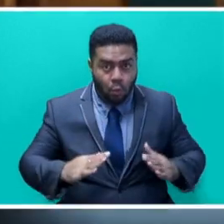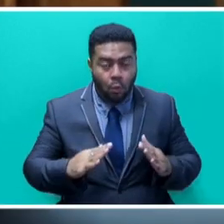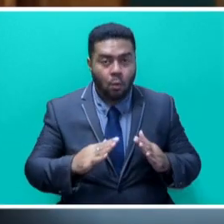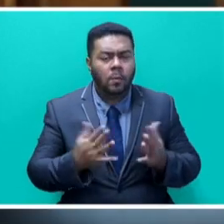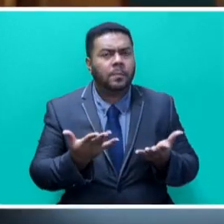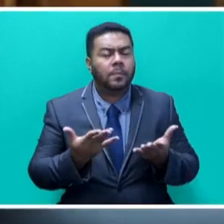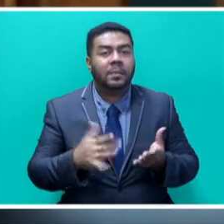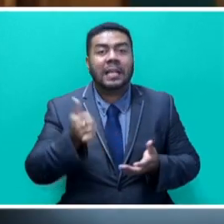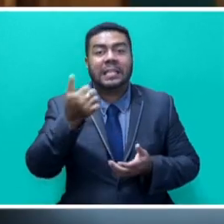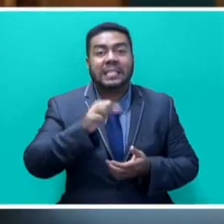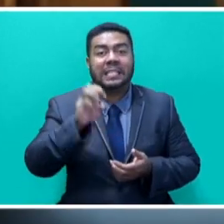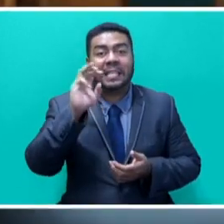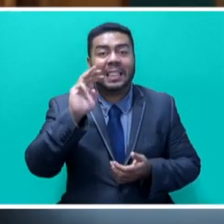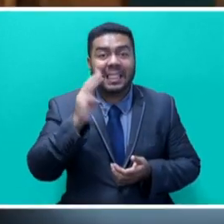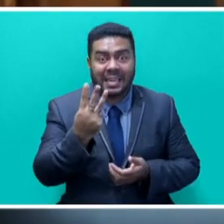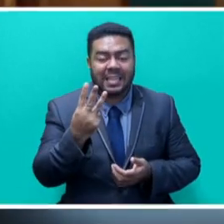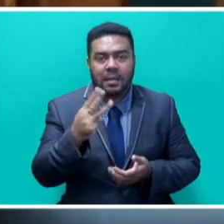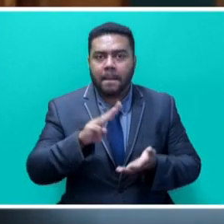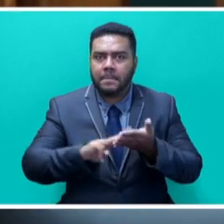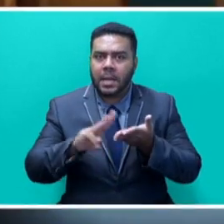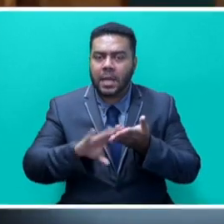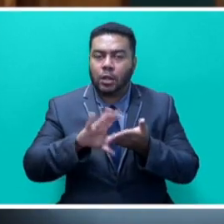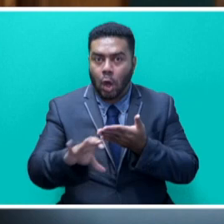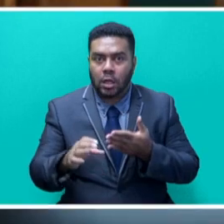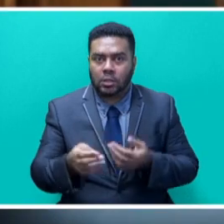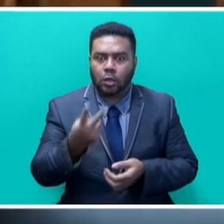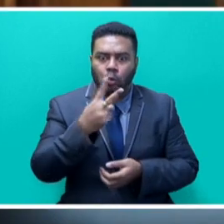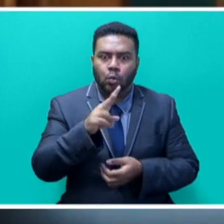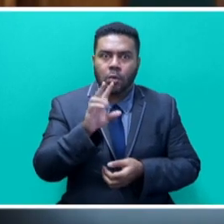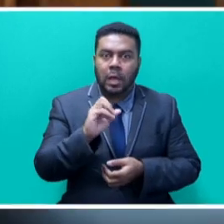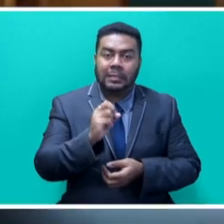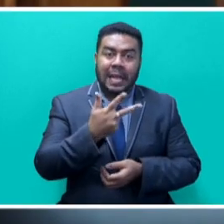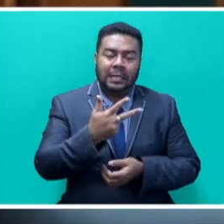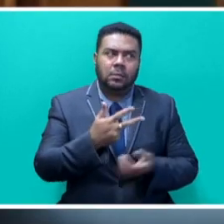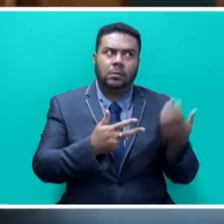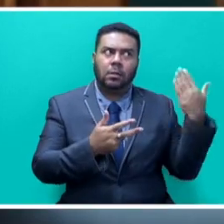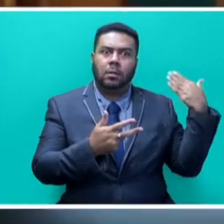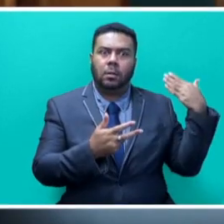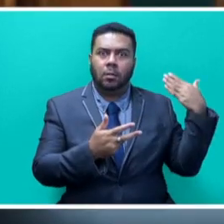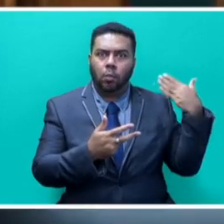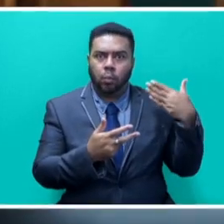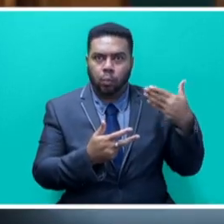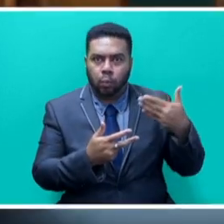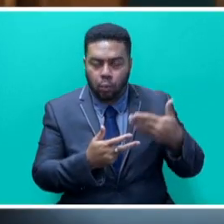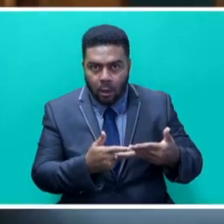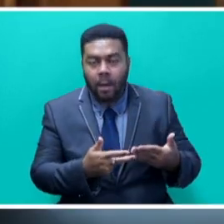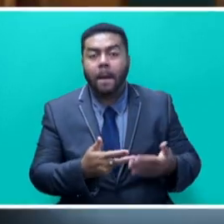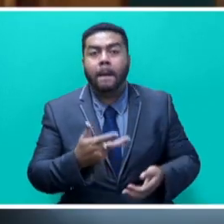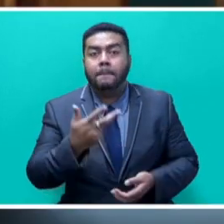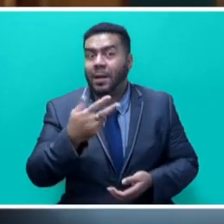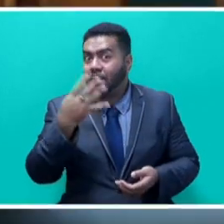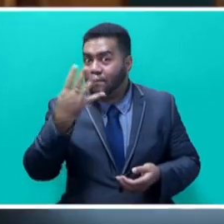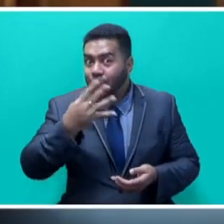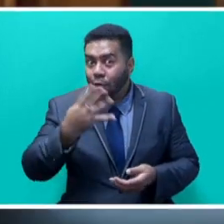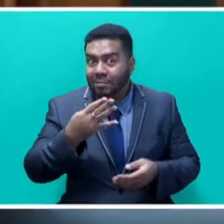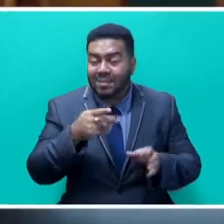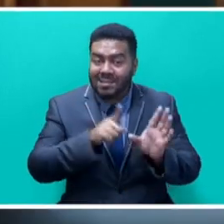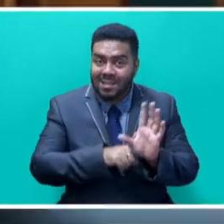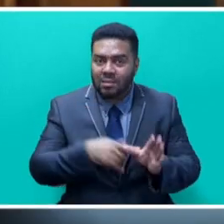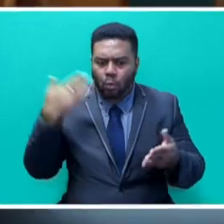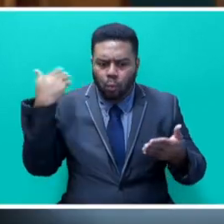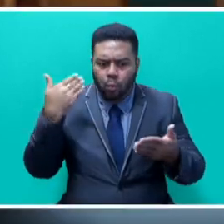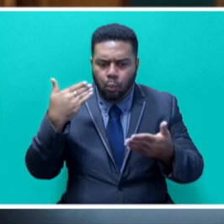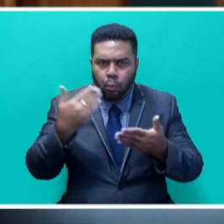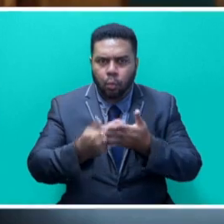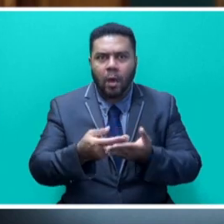$63 million in 2008. And in less than 14 years, they have cleared the debt stock